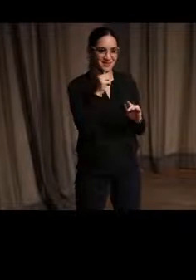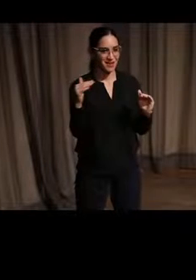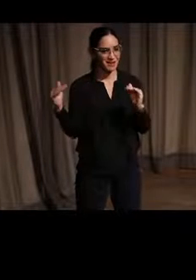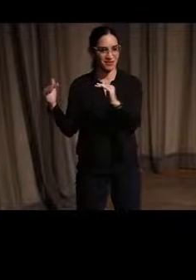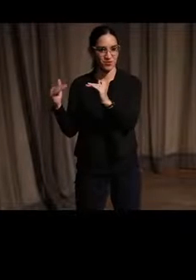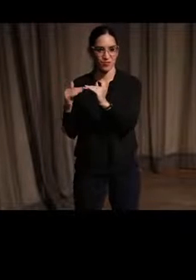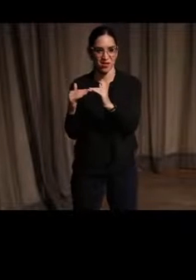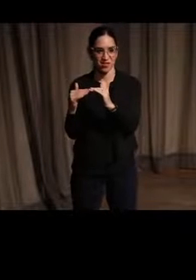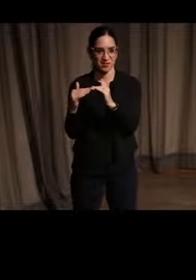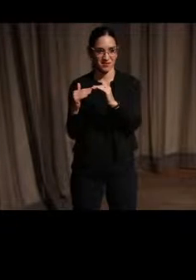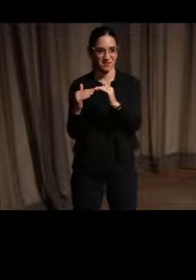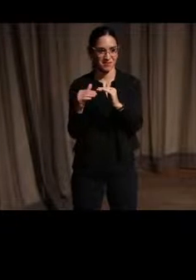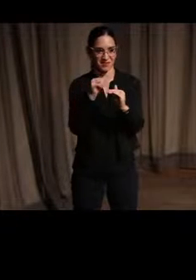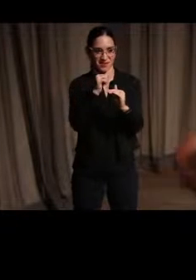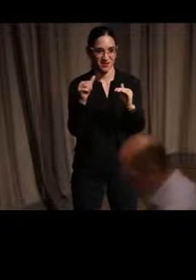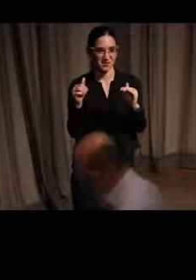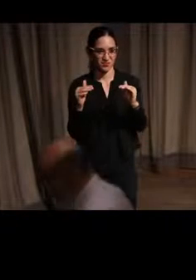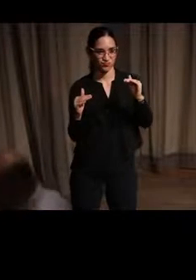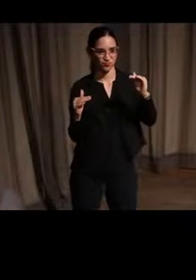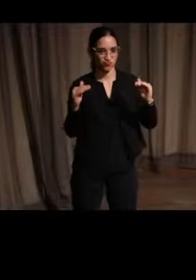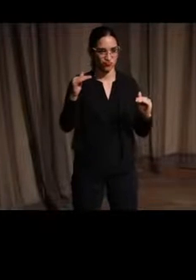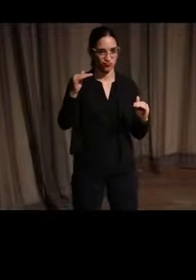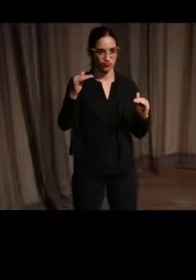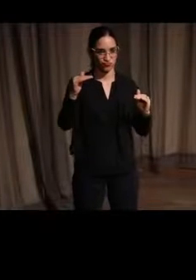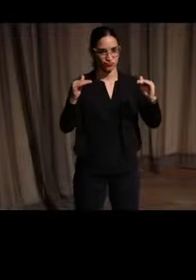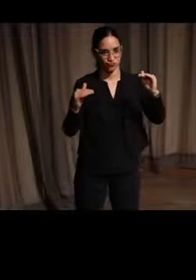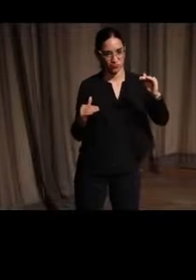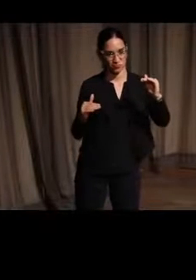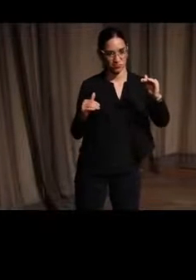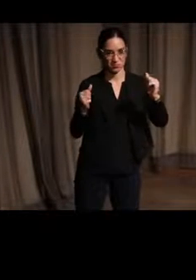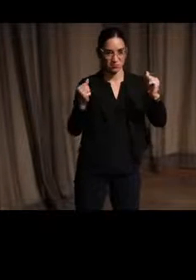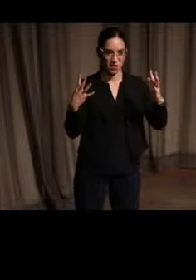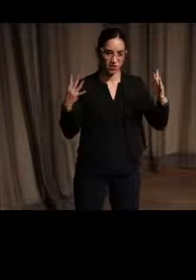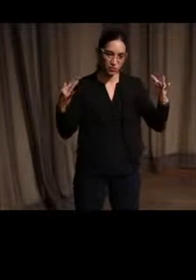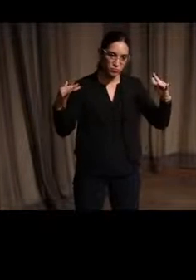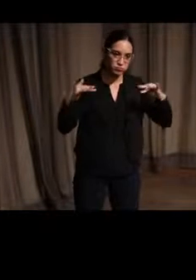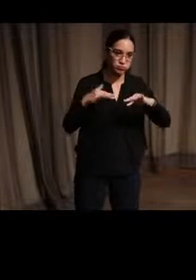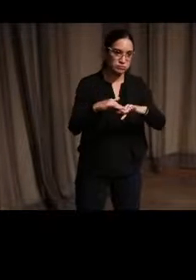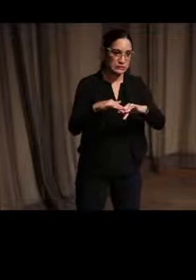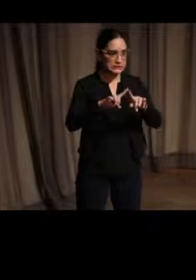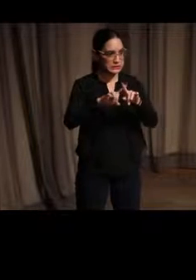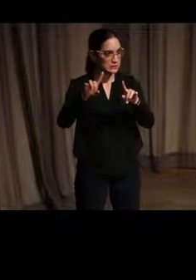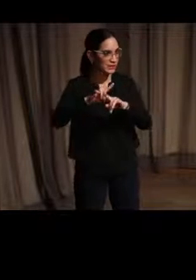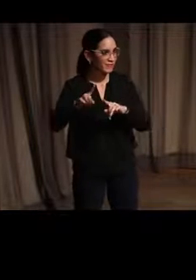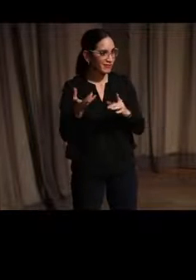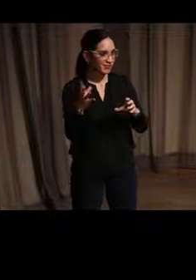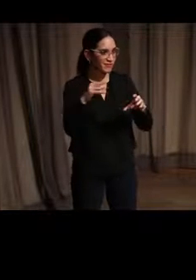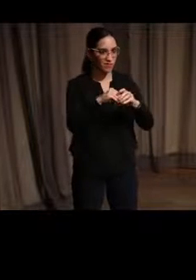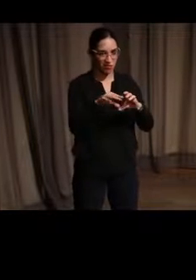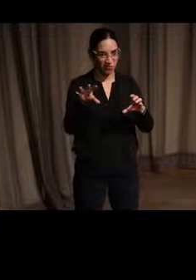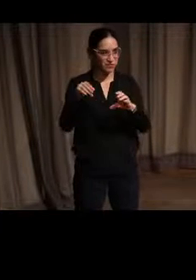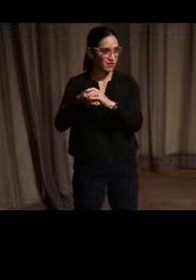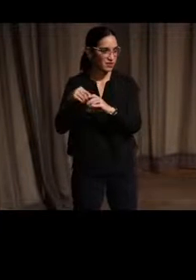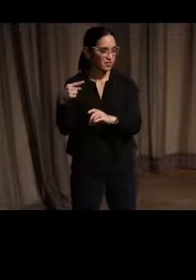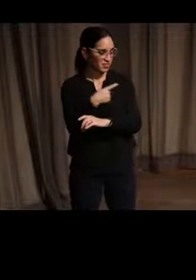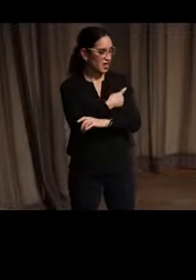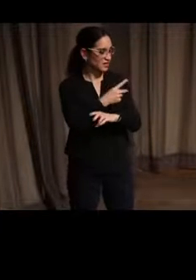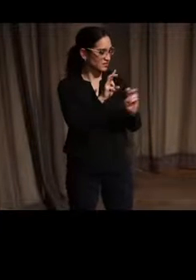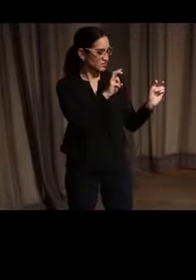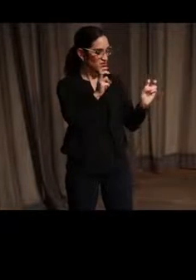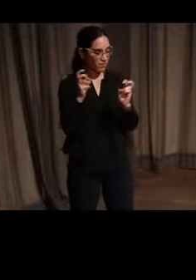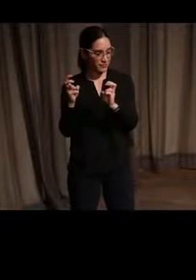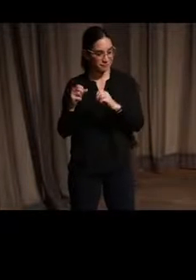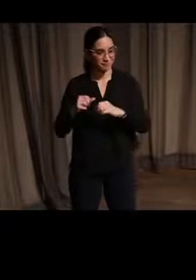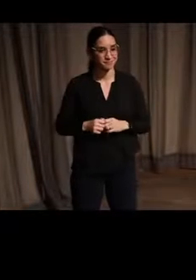it's parity. It's equality, you know, in race, class, gender, and socioeconomic ways. Right, and the way that all those things are connected,